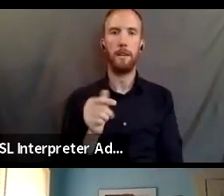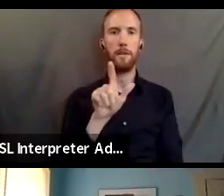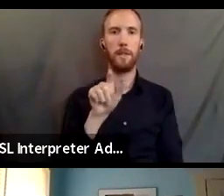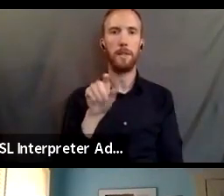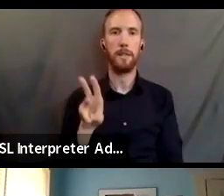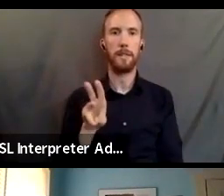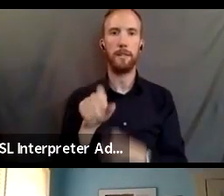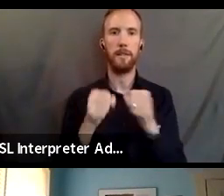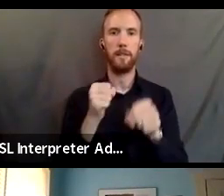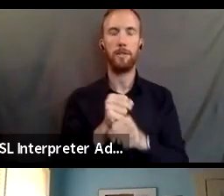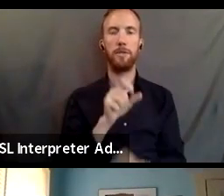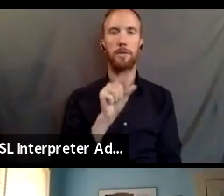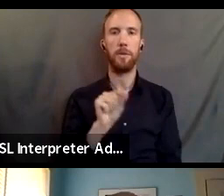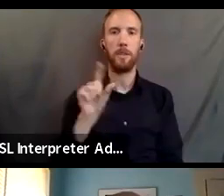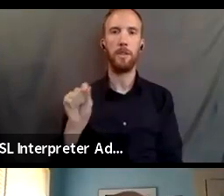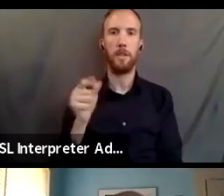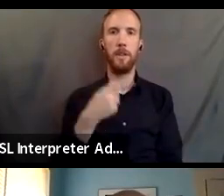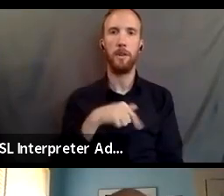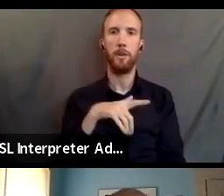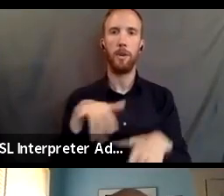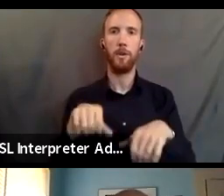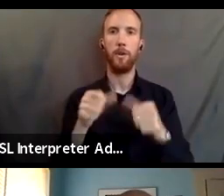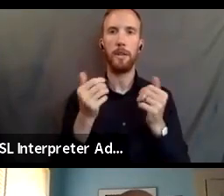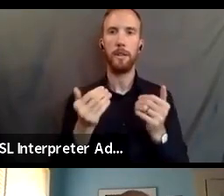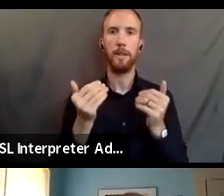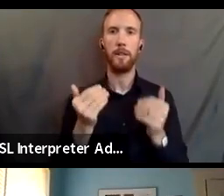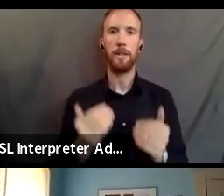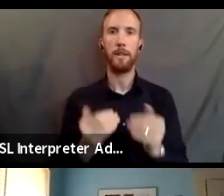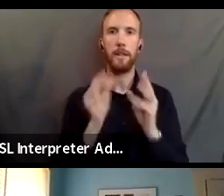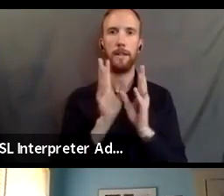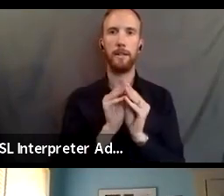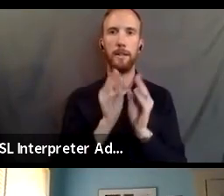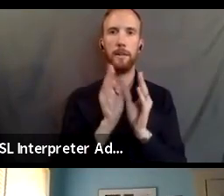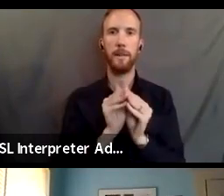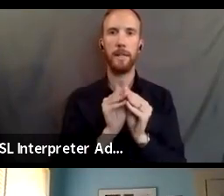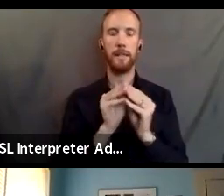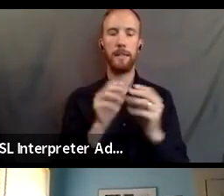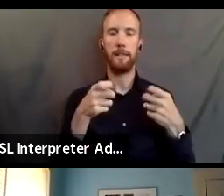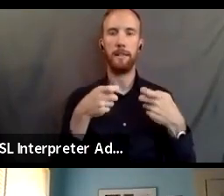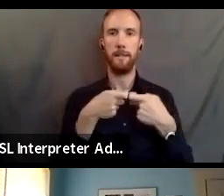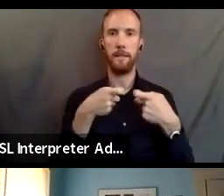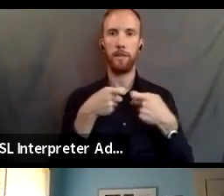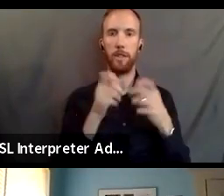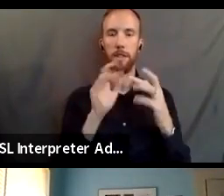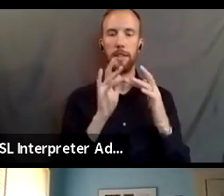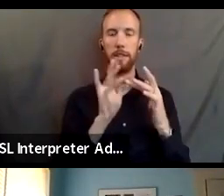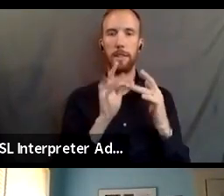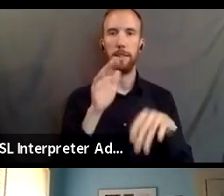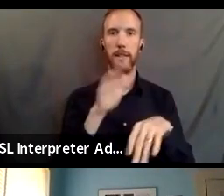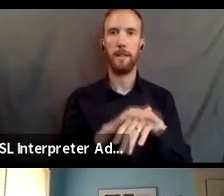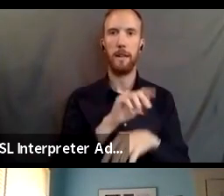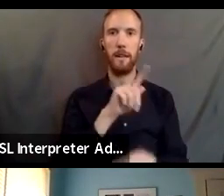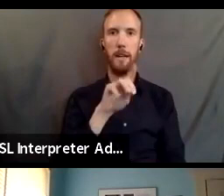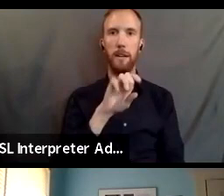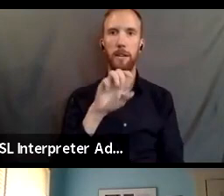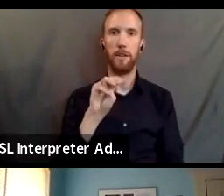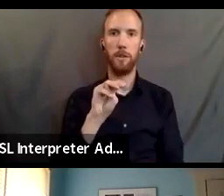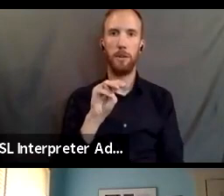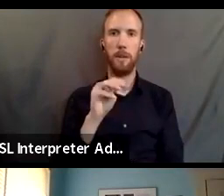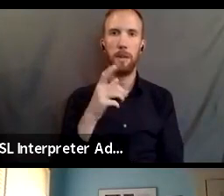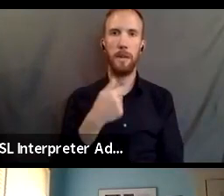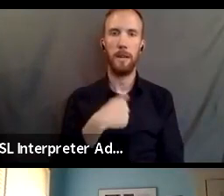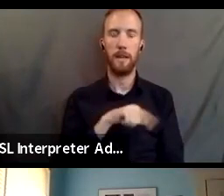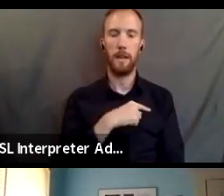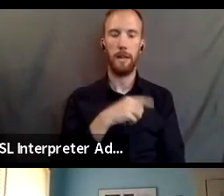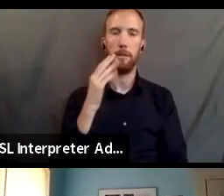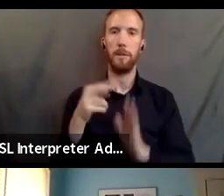2020 we are holding today's meeting electronically via zoom i am miguel delvaye on behalf of my fellow